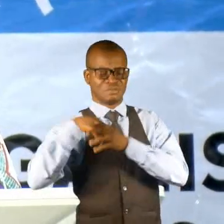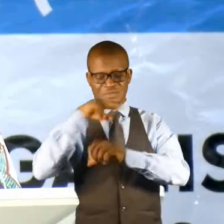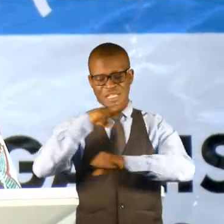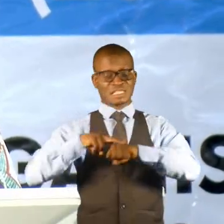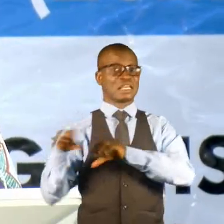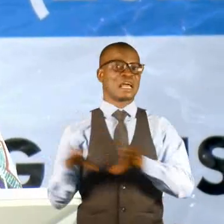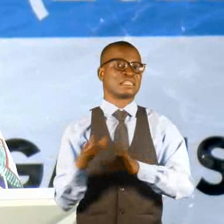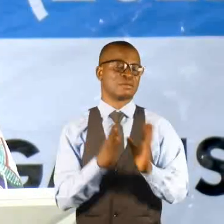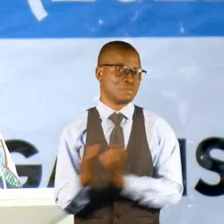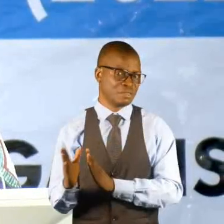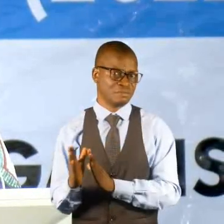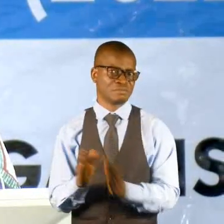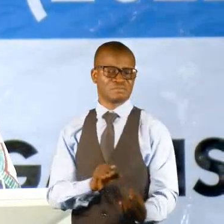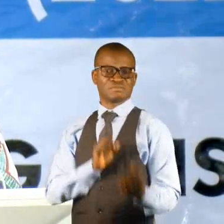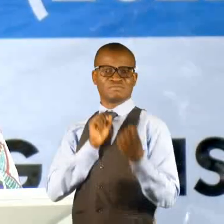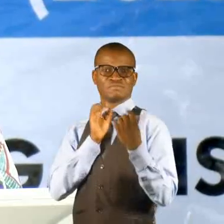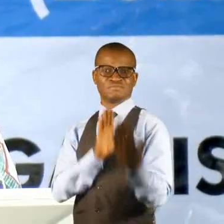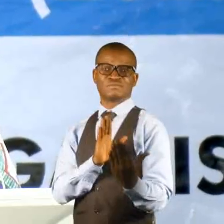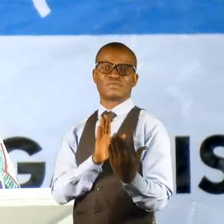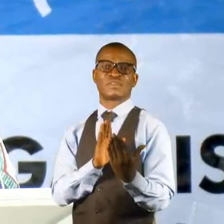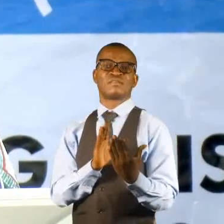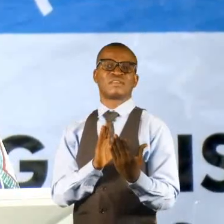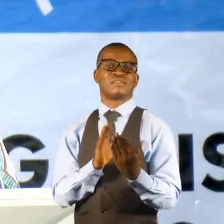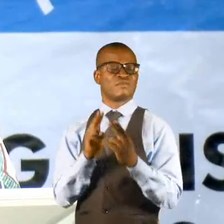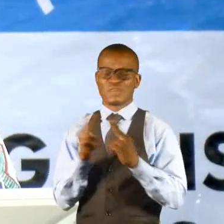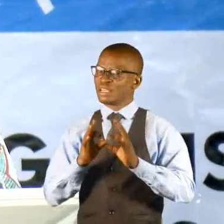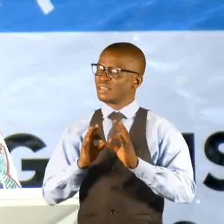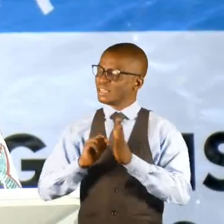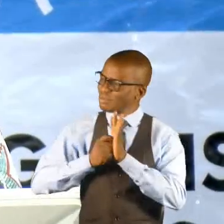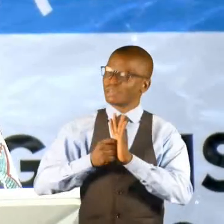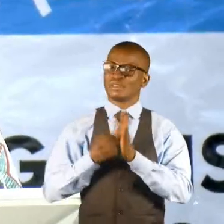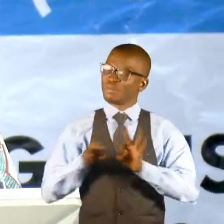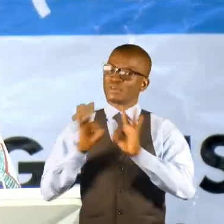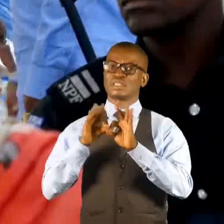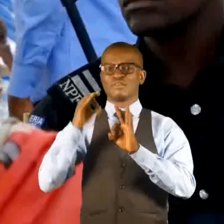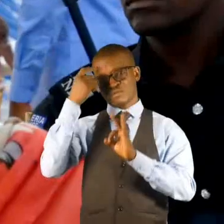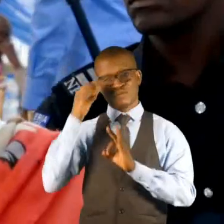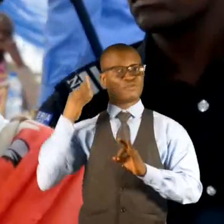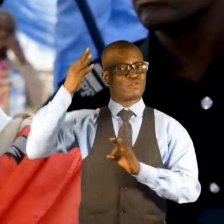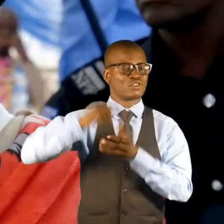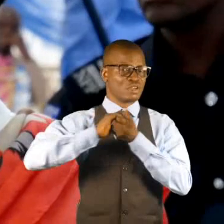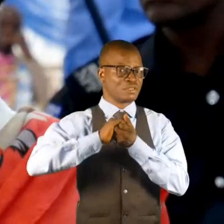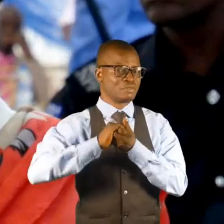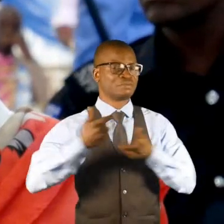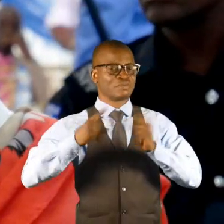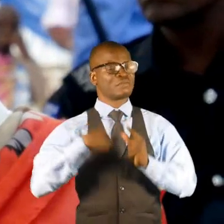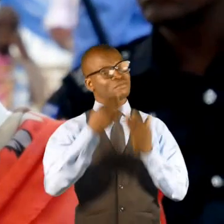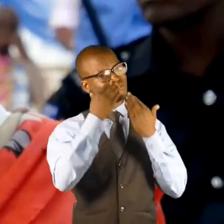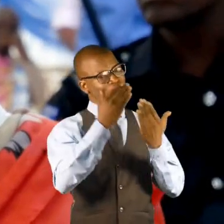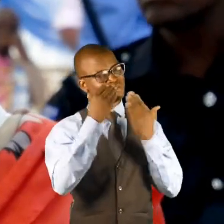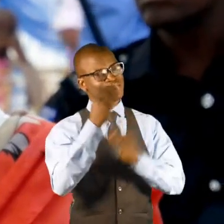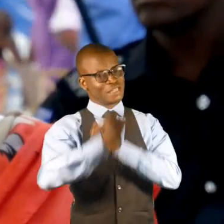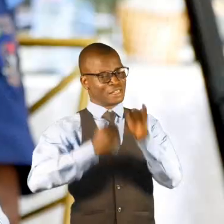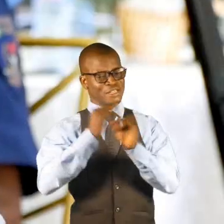National Action Plan. Face-to-face interaction is certainly key for future collaborations. And let me also thank the